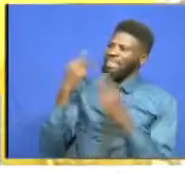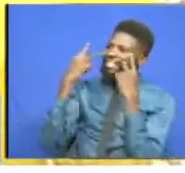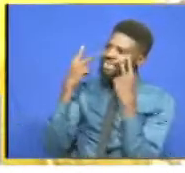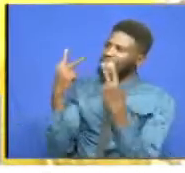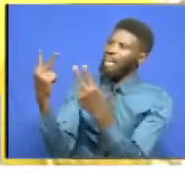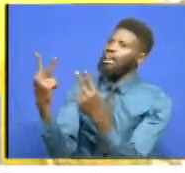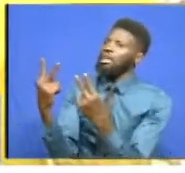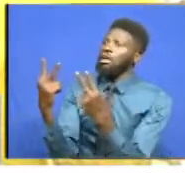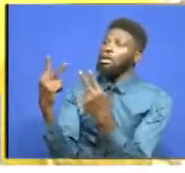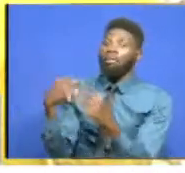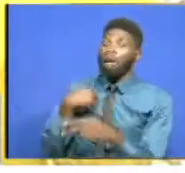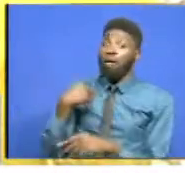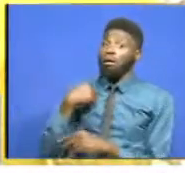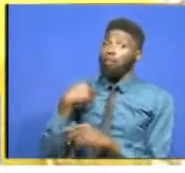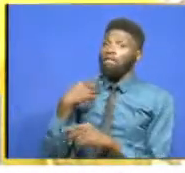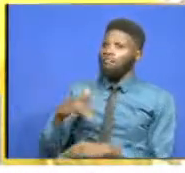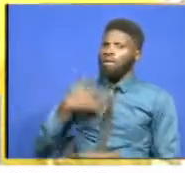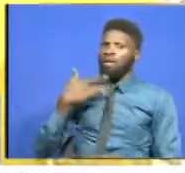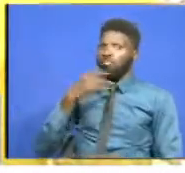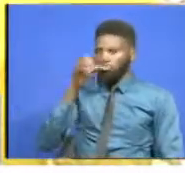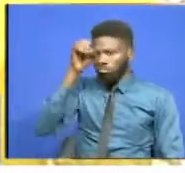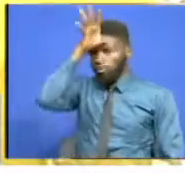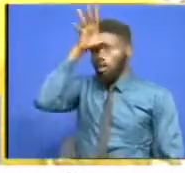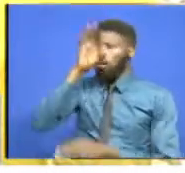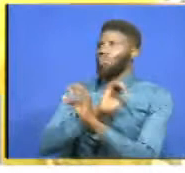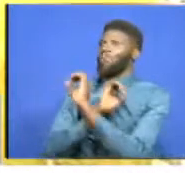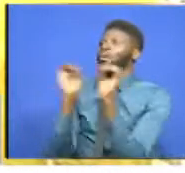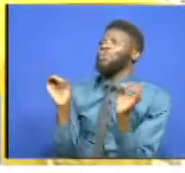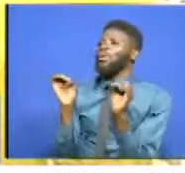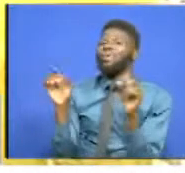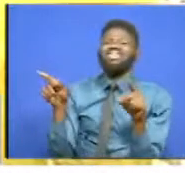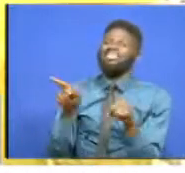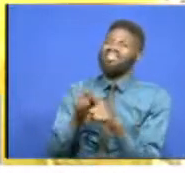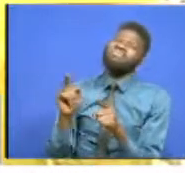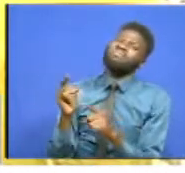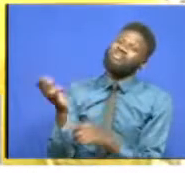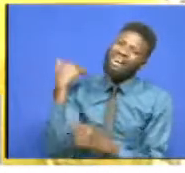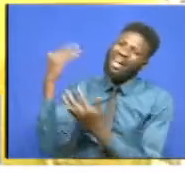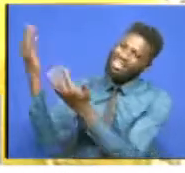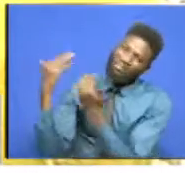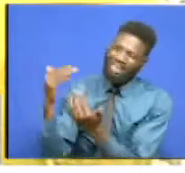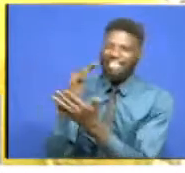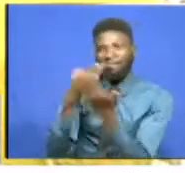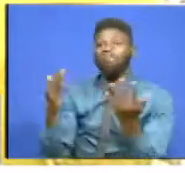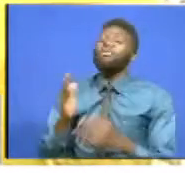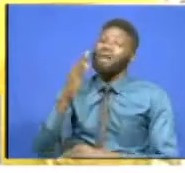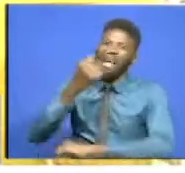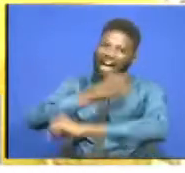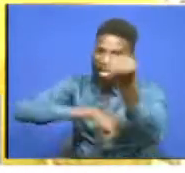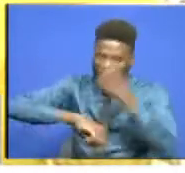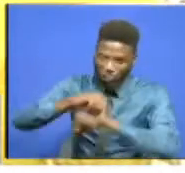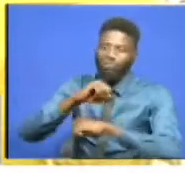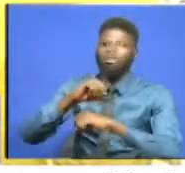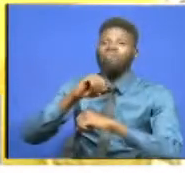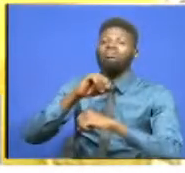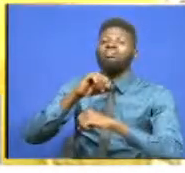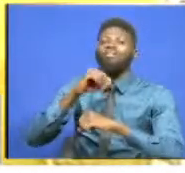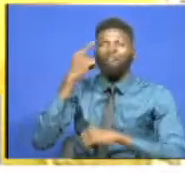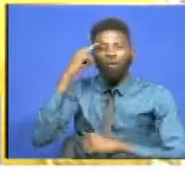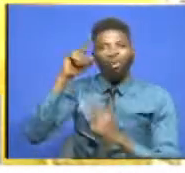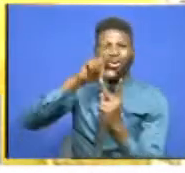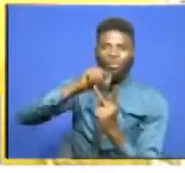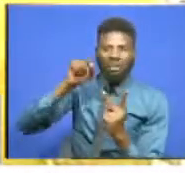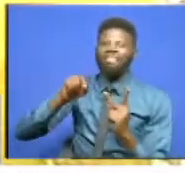I'm not very surprised. It's like it was expected something would have to be done, especially to the nominated members of